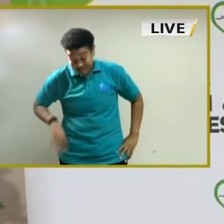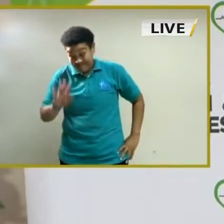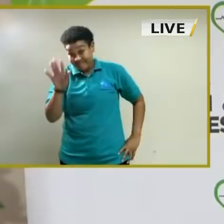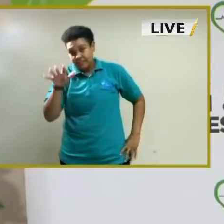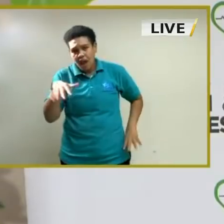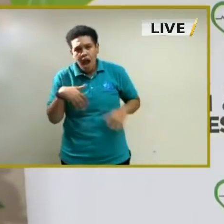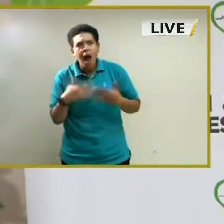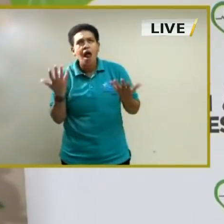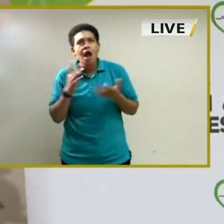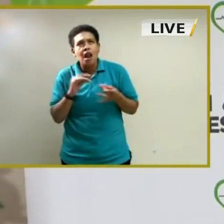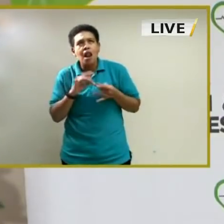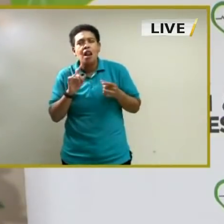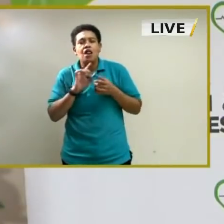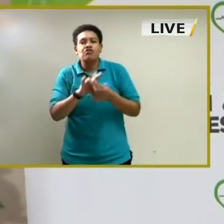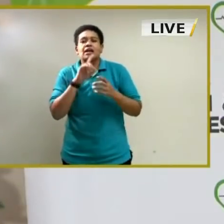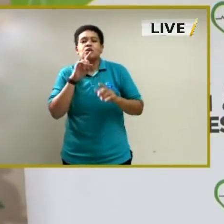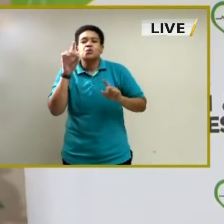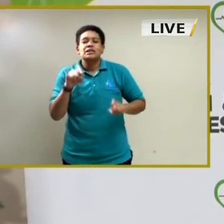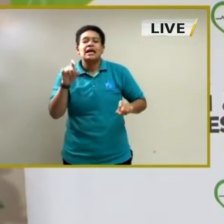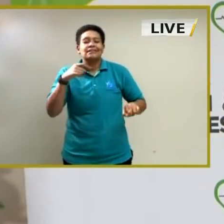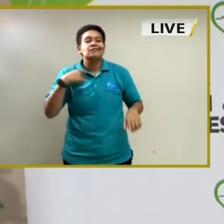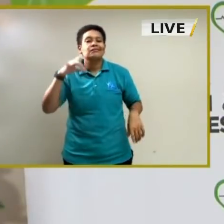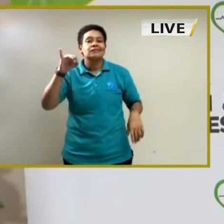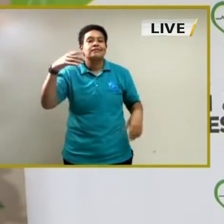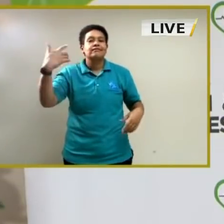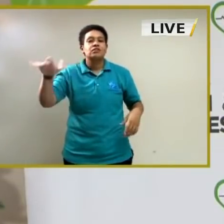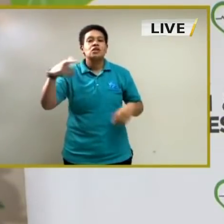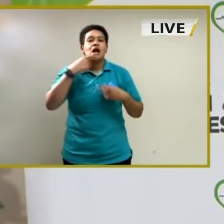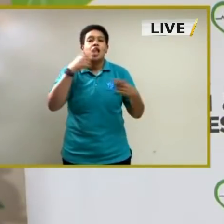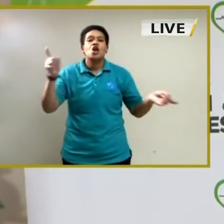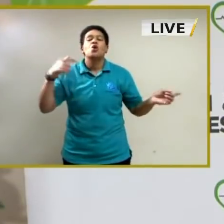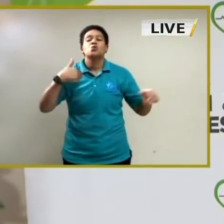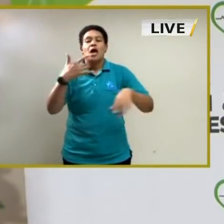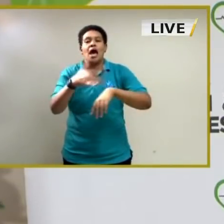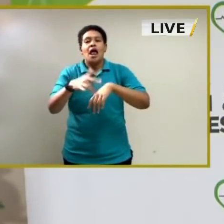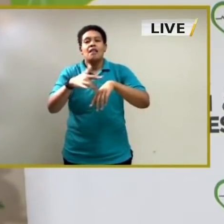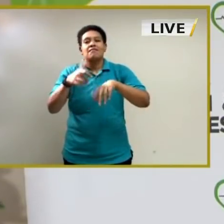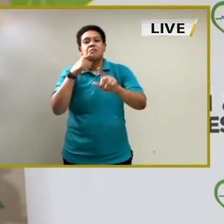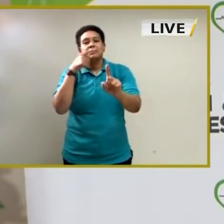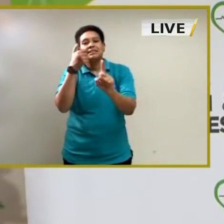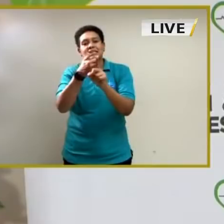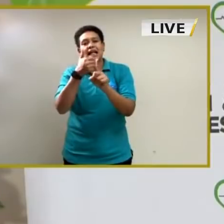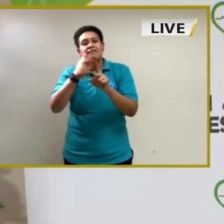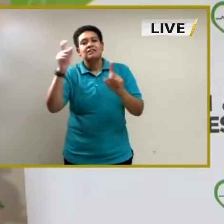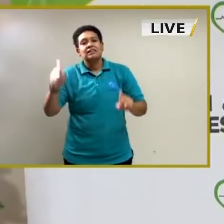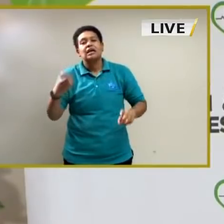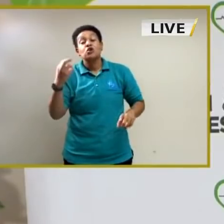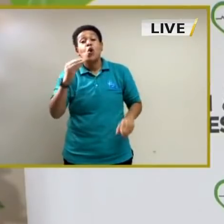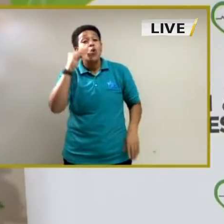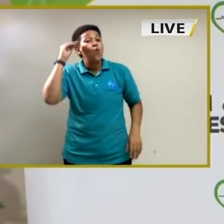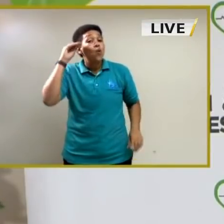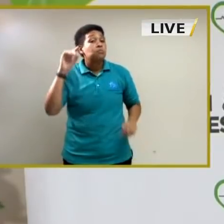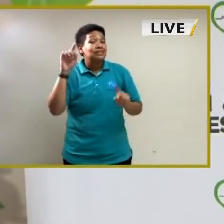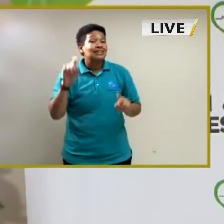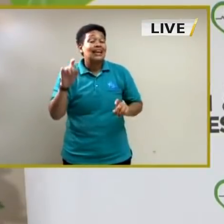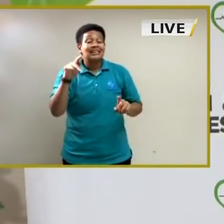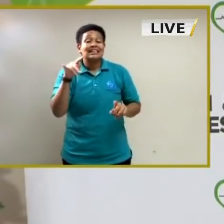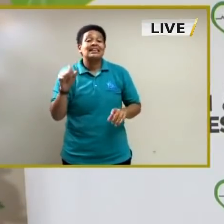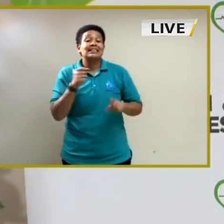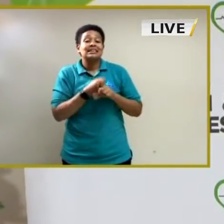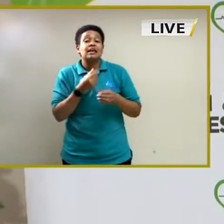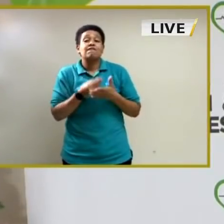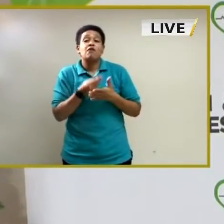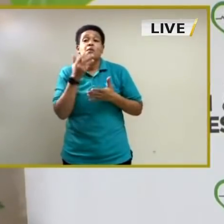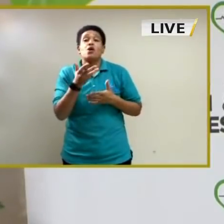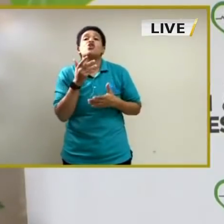around testing. We did announce that we would make available self-test or home test kits. That procurement process is